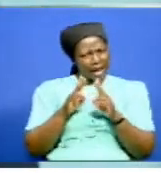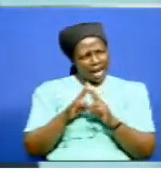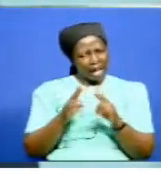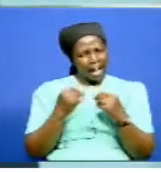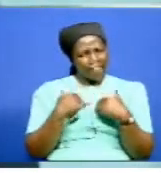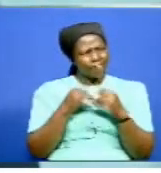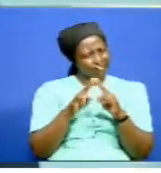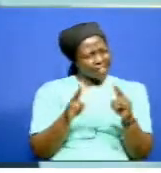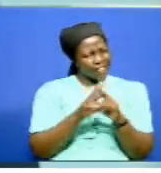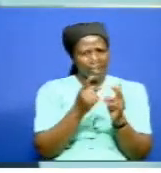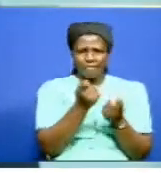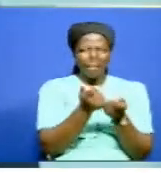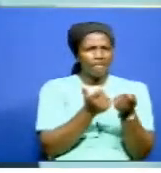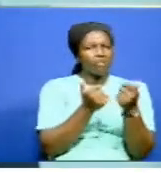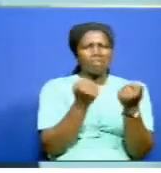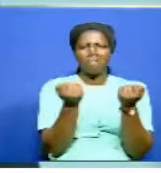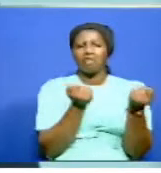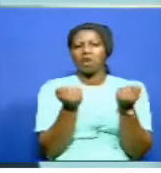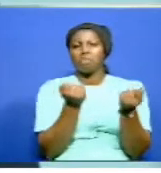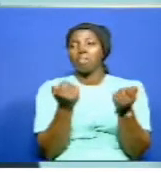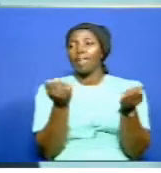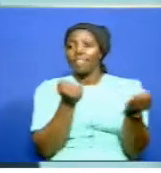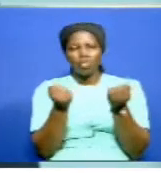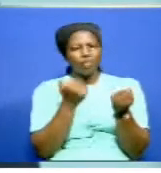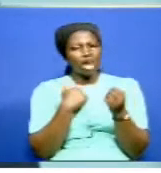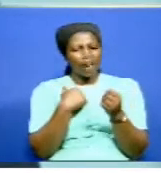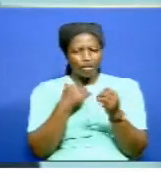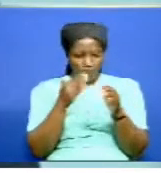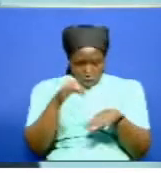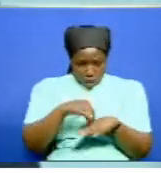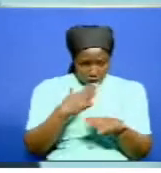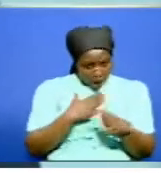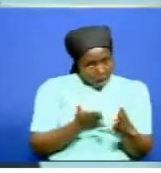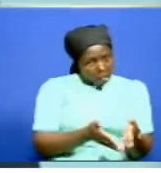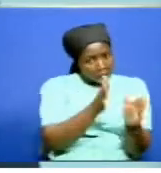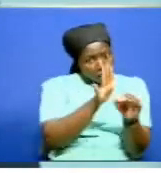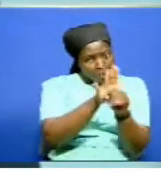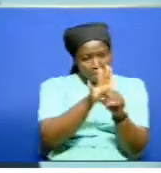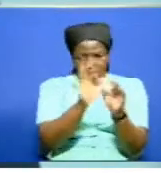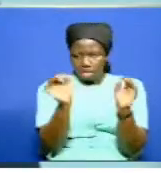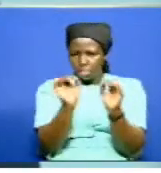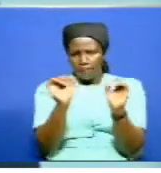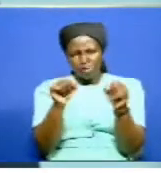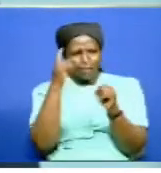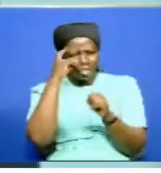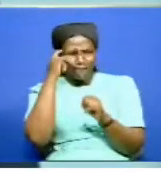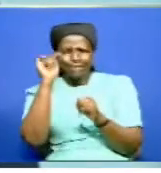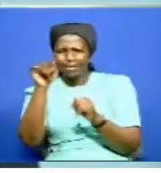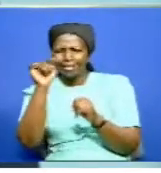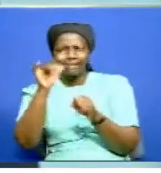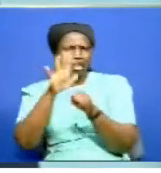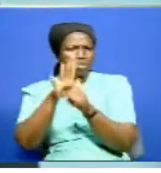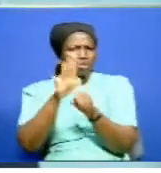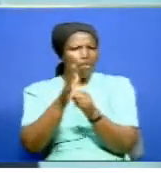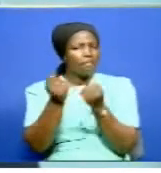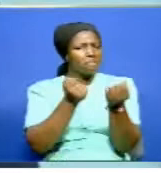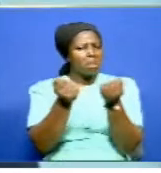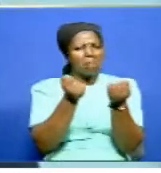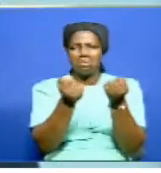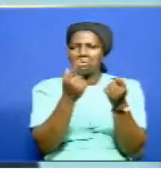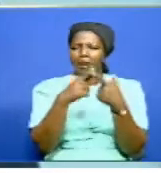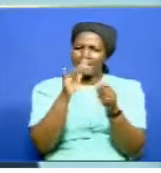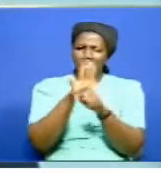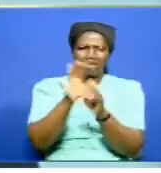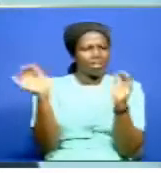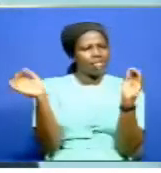the vehicles we have on our roads are not many. We may think that they are many, but they are not really. So when you compare the number of vehicles